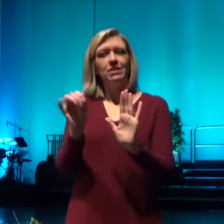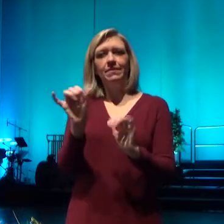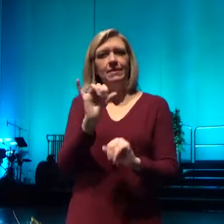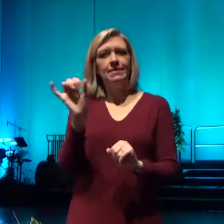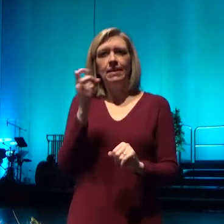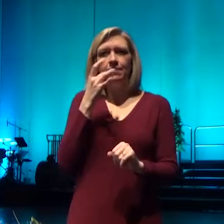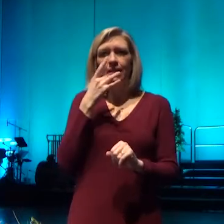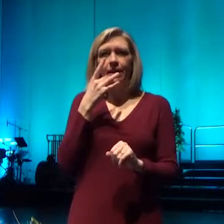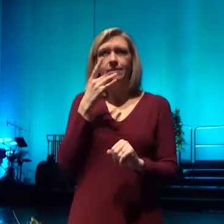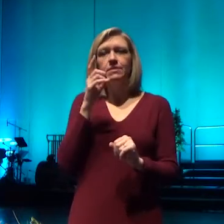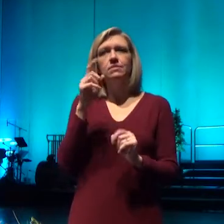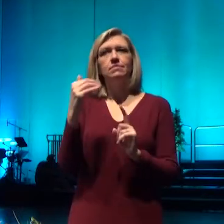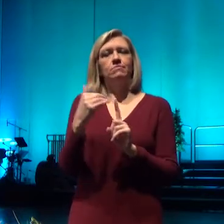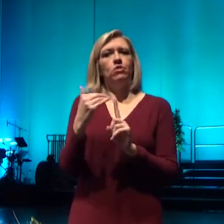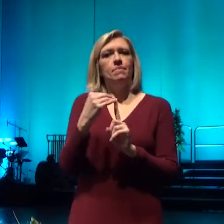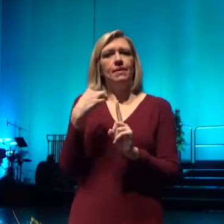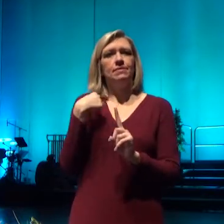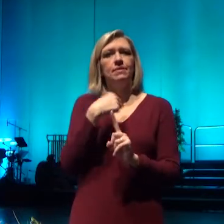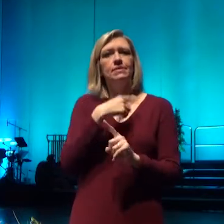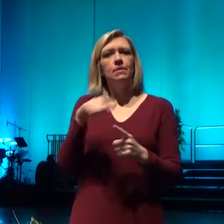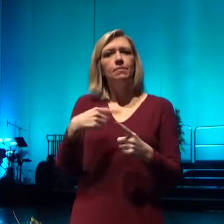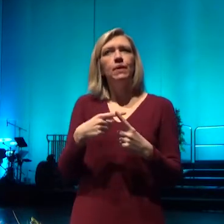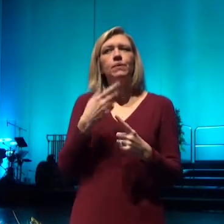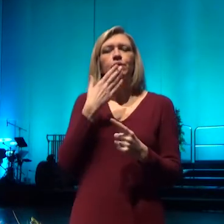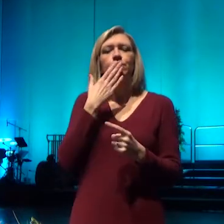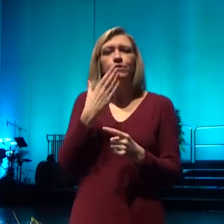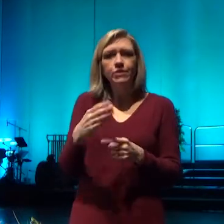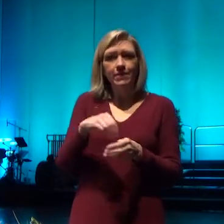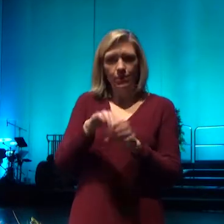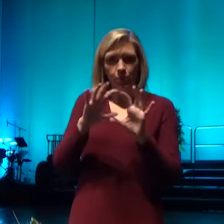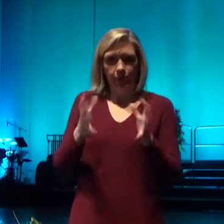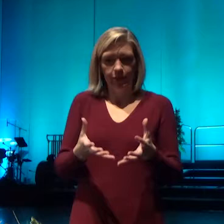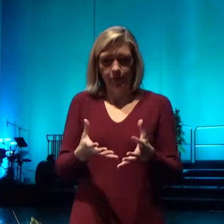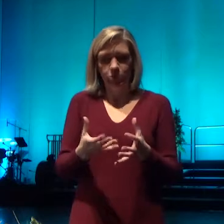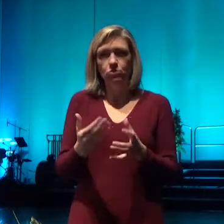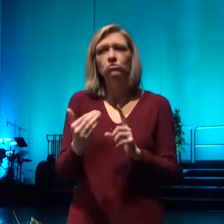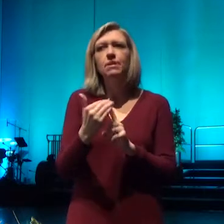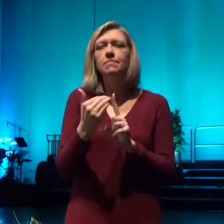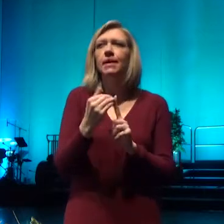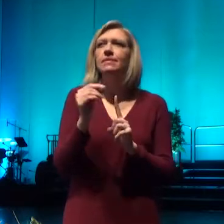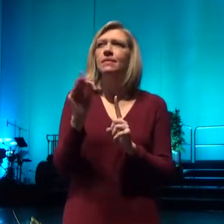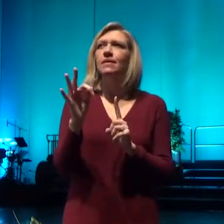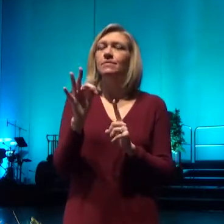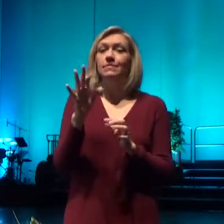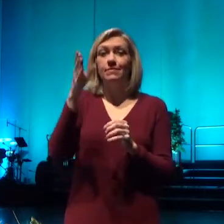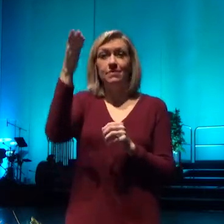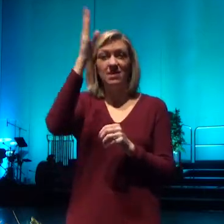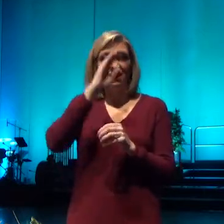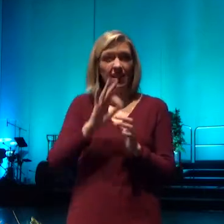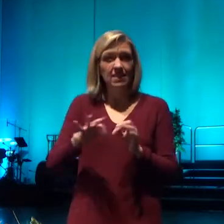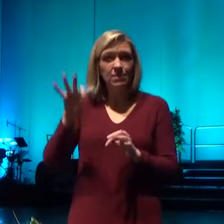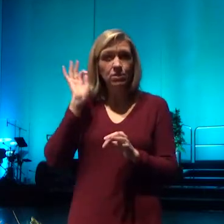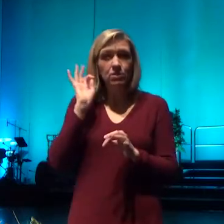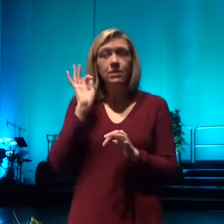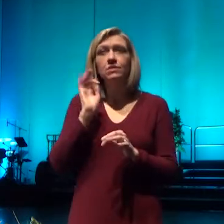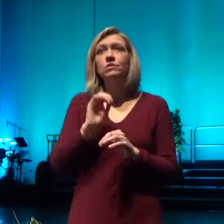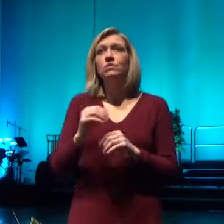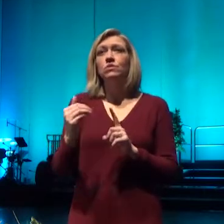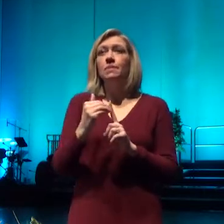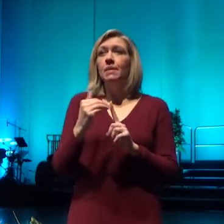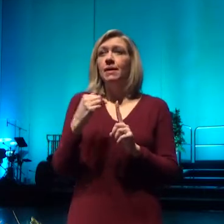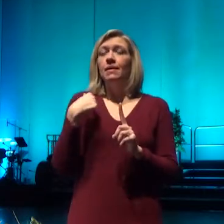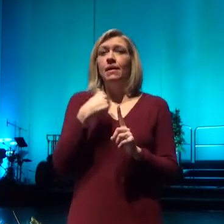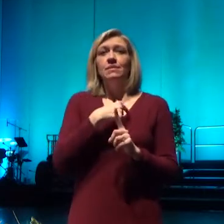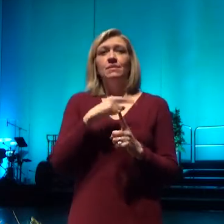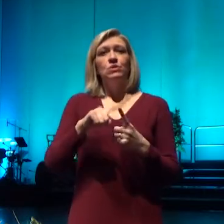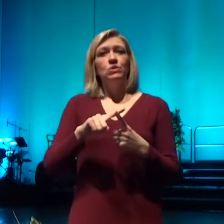light to remind us of the good in the world, to remind us of a divine spirit, to remind us to take